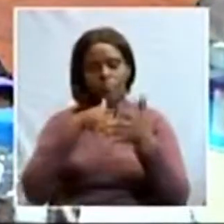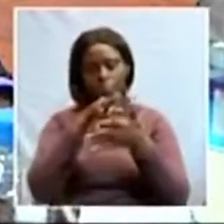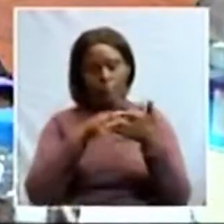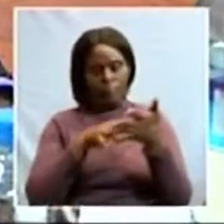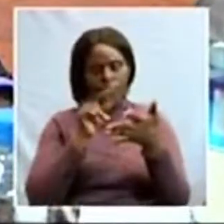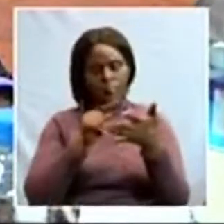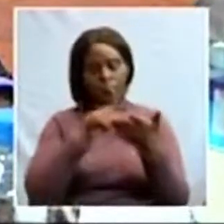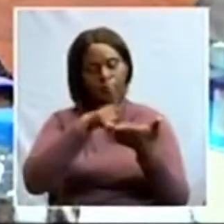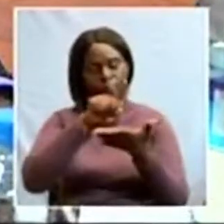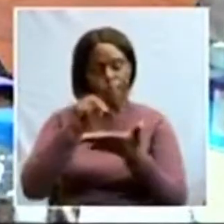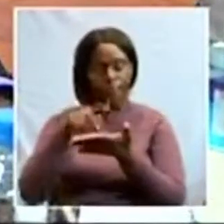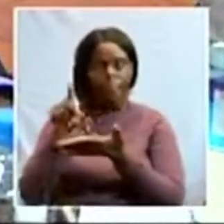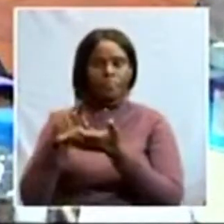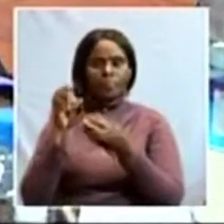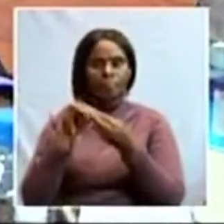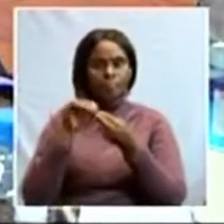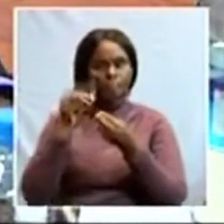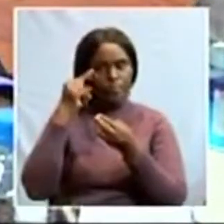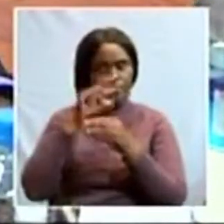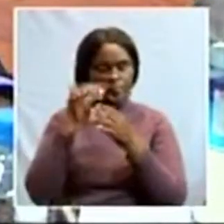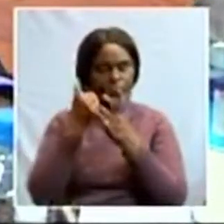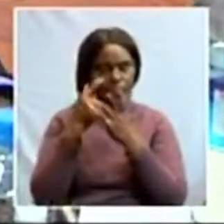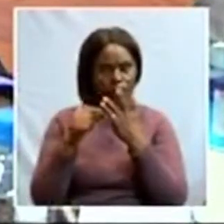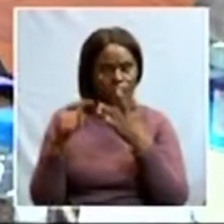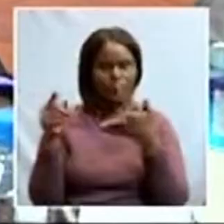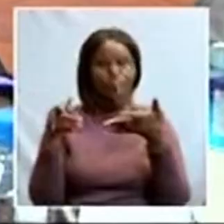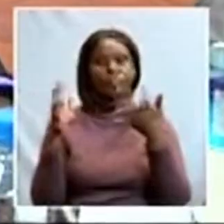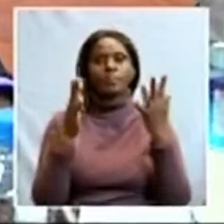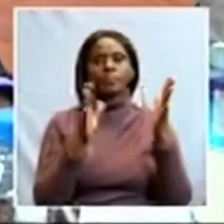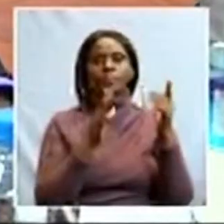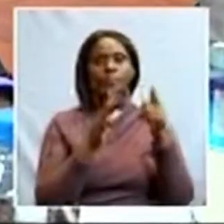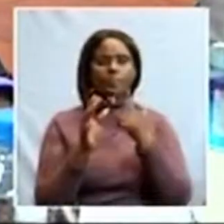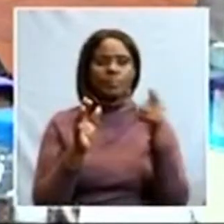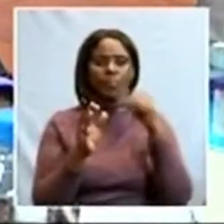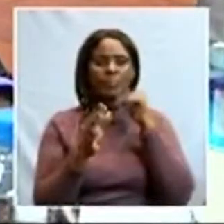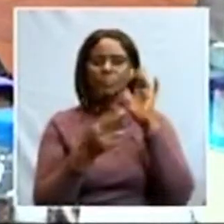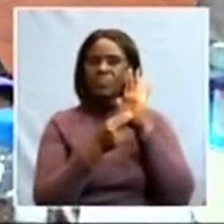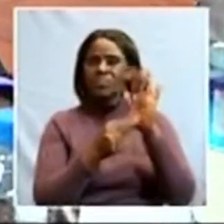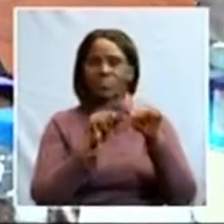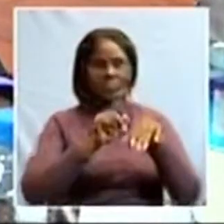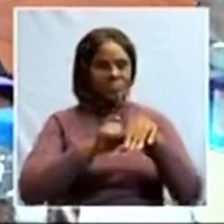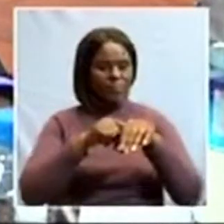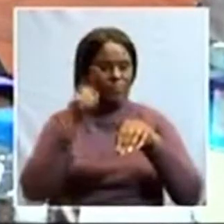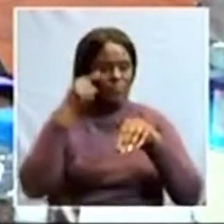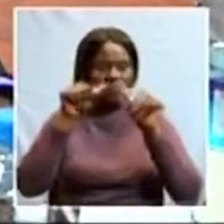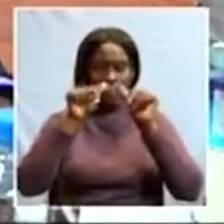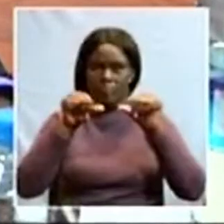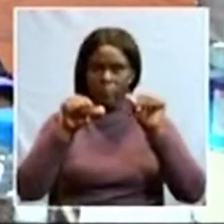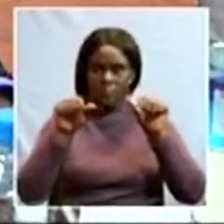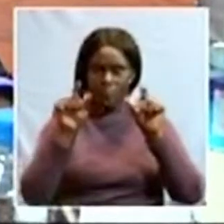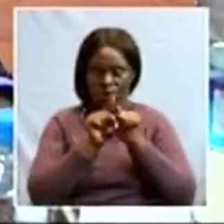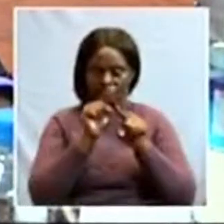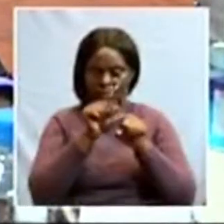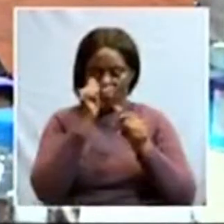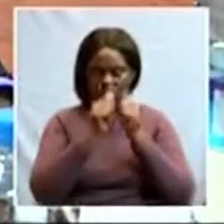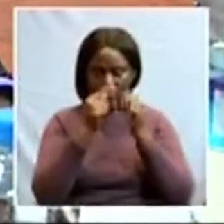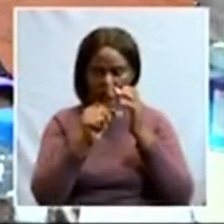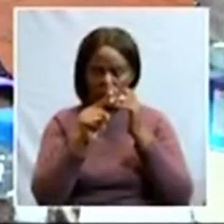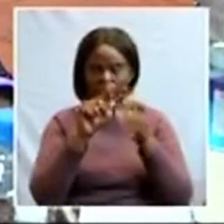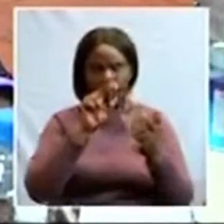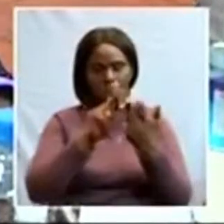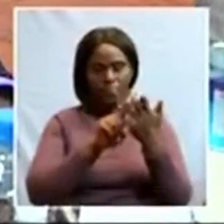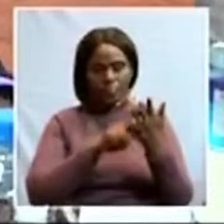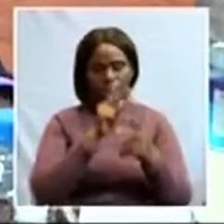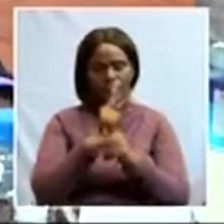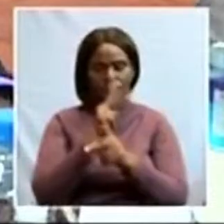of payments for allowances were not availed at the time of audit. This is because the minutes are